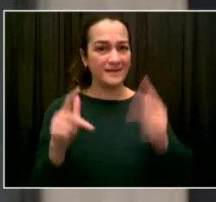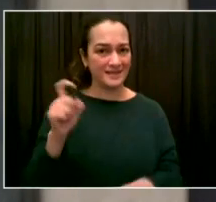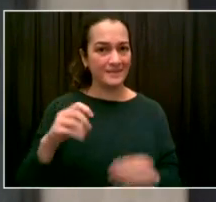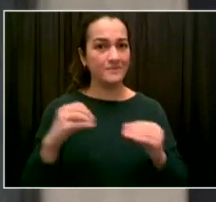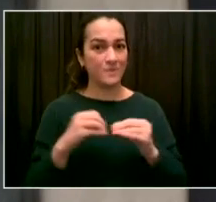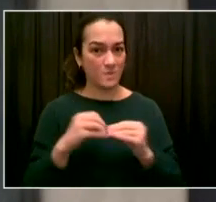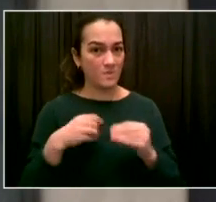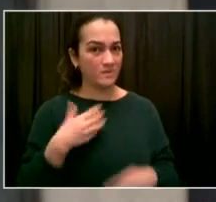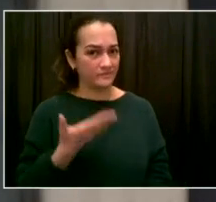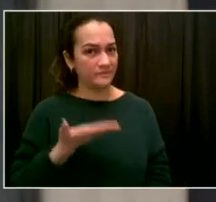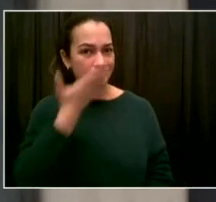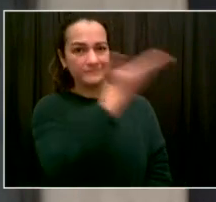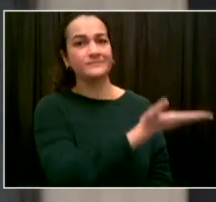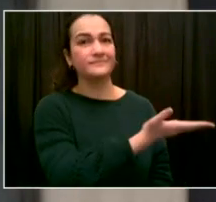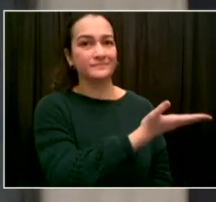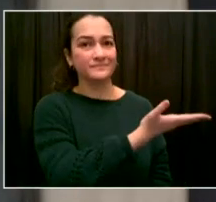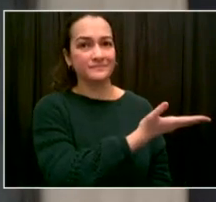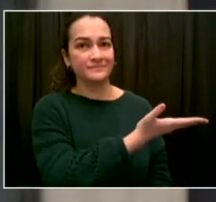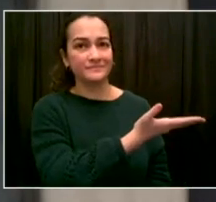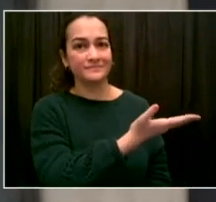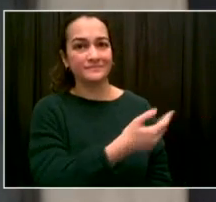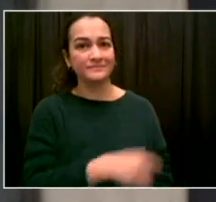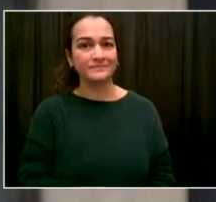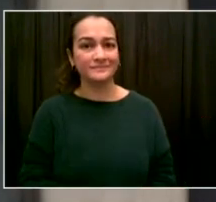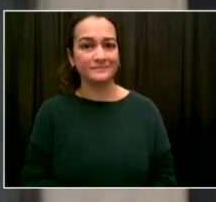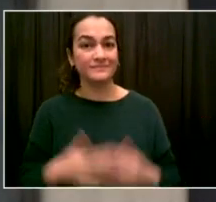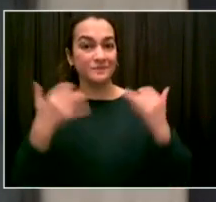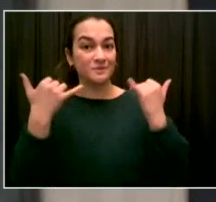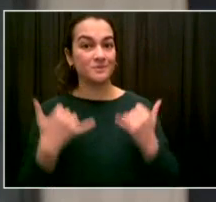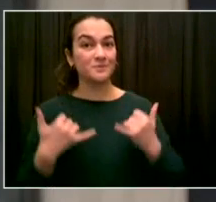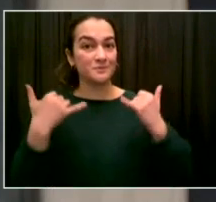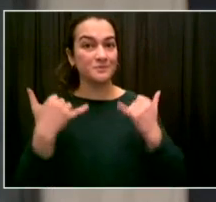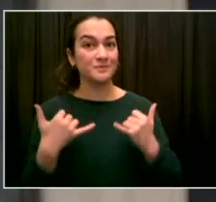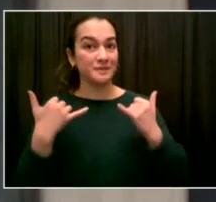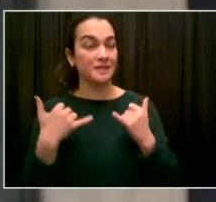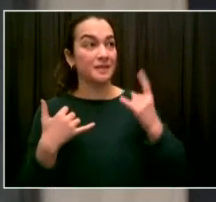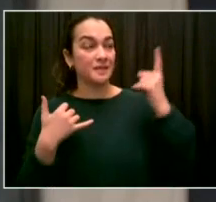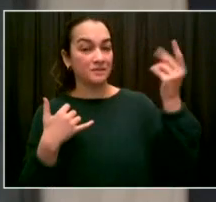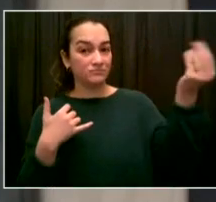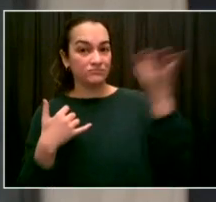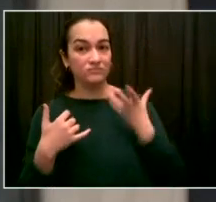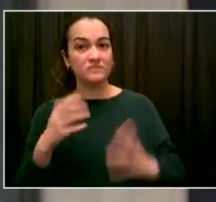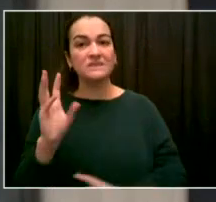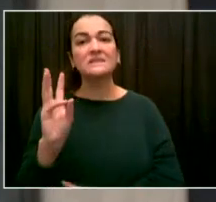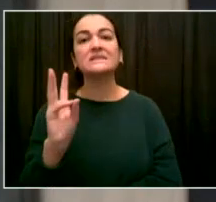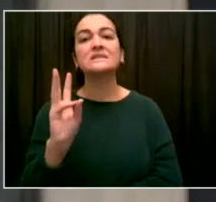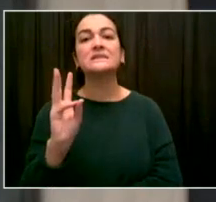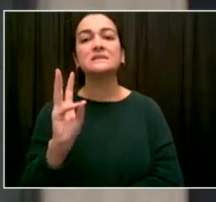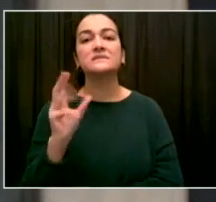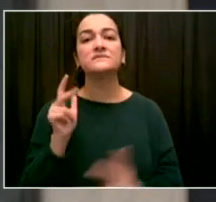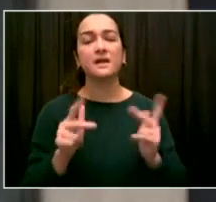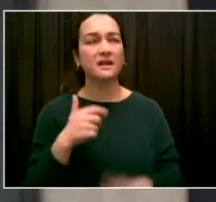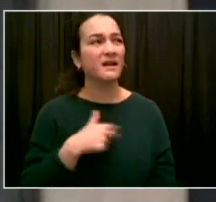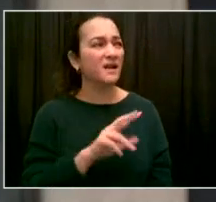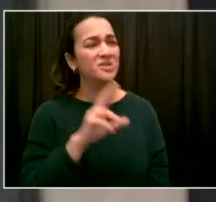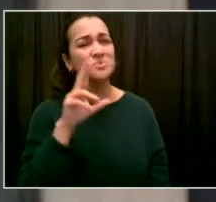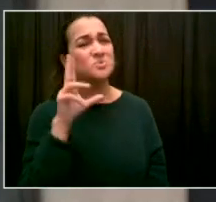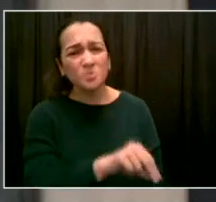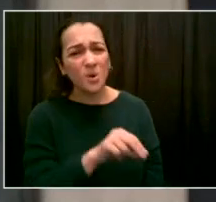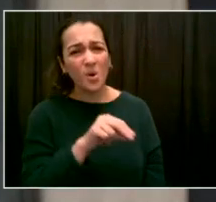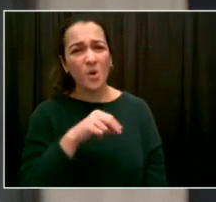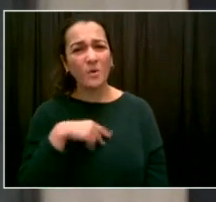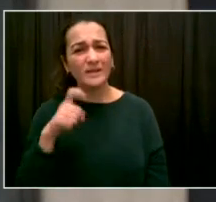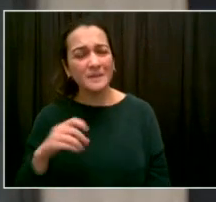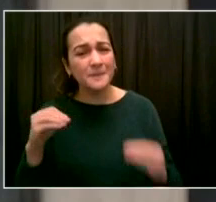need. I asked the federal government 2-3 weeks ago in one of my little Sunday press conferences to do this.